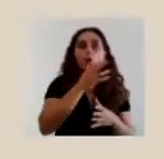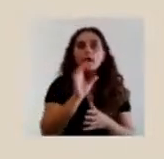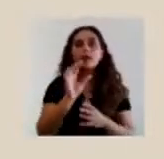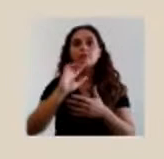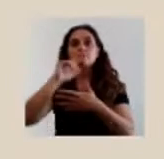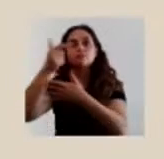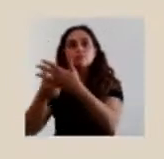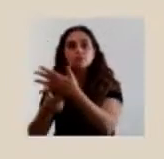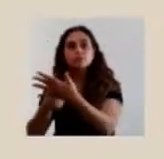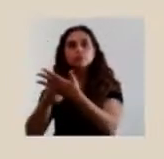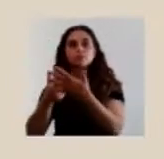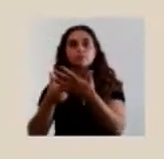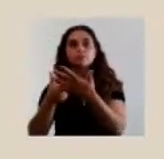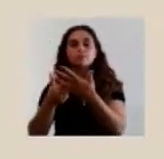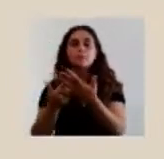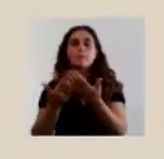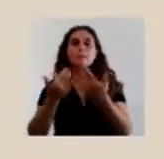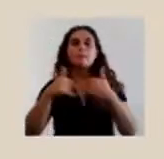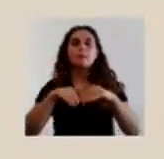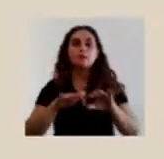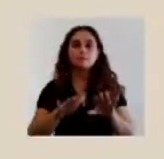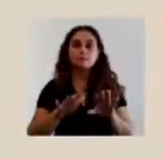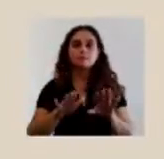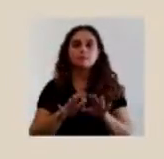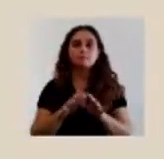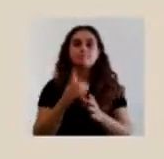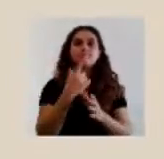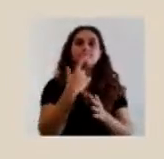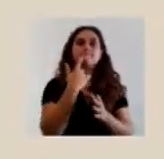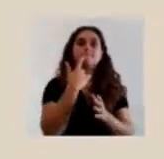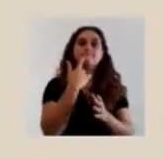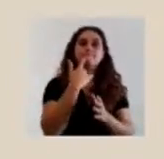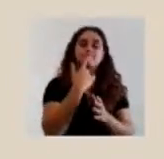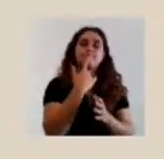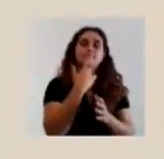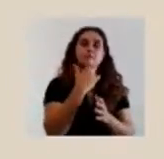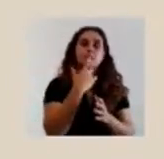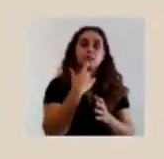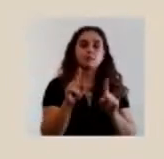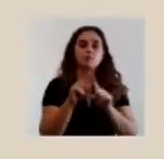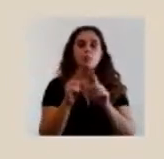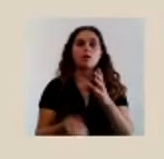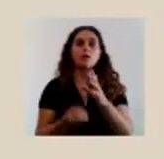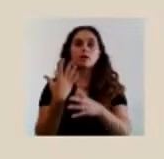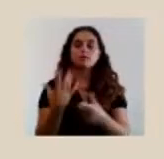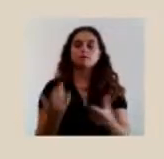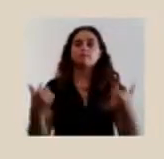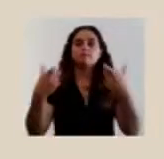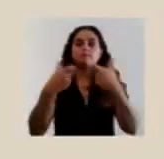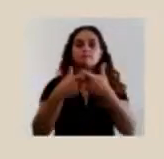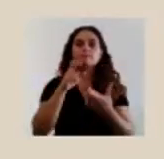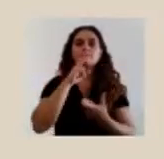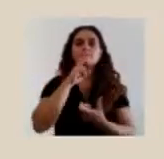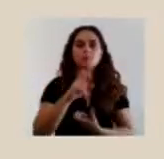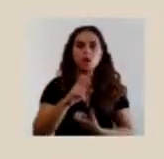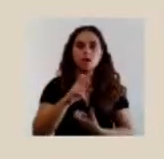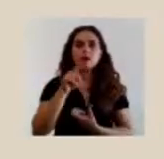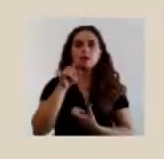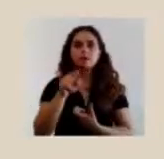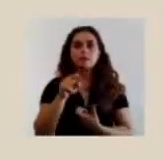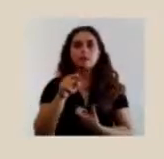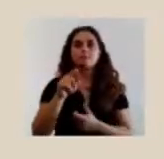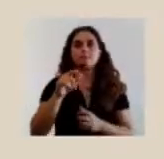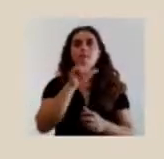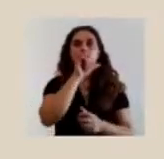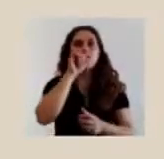text. On the one hand, the brain wishes to produce the response it associates with the written text, that is,